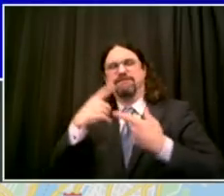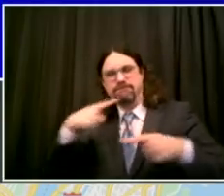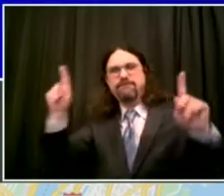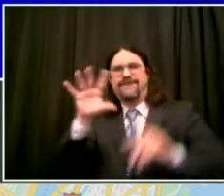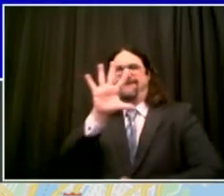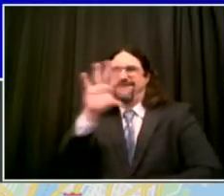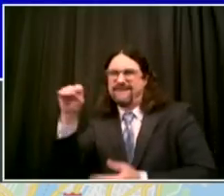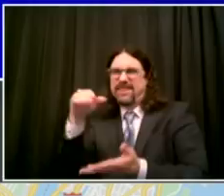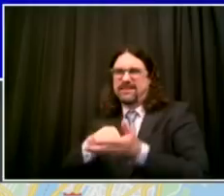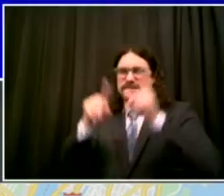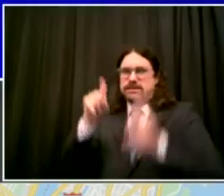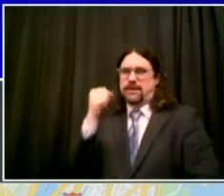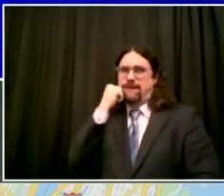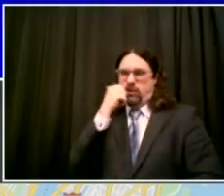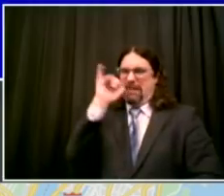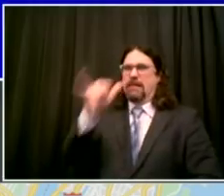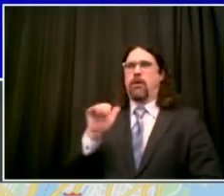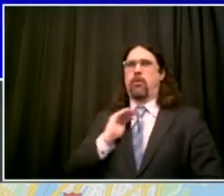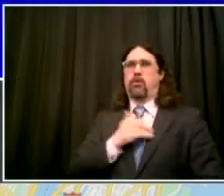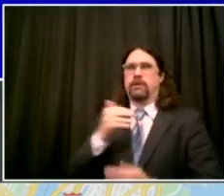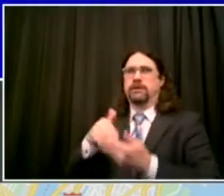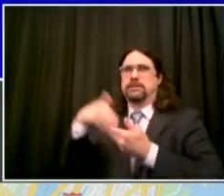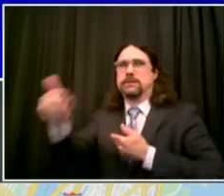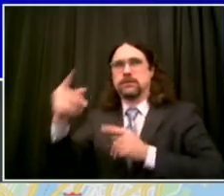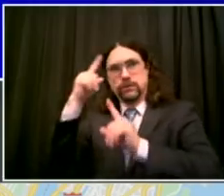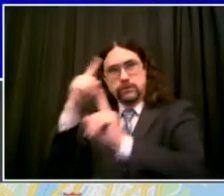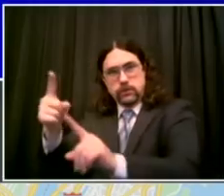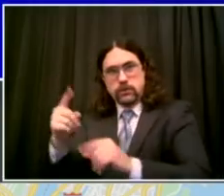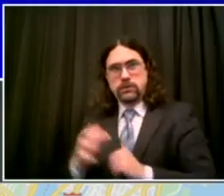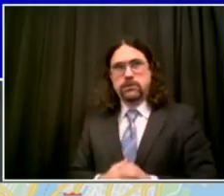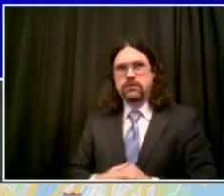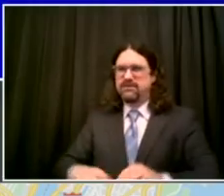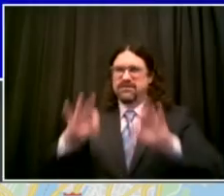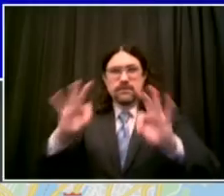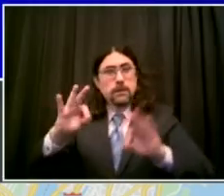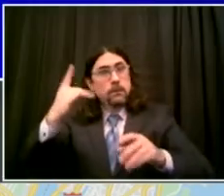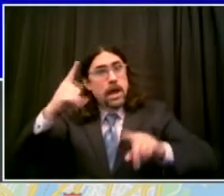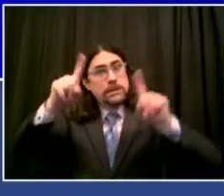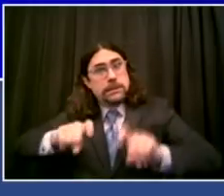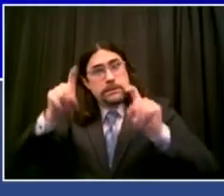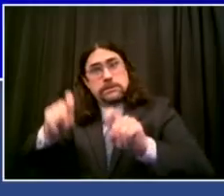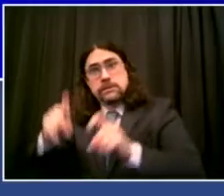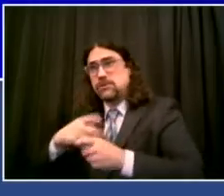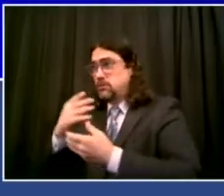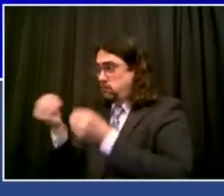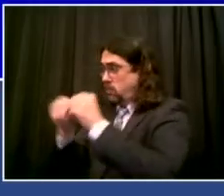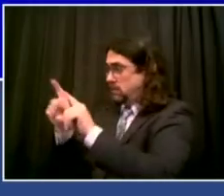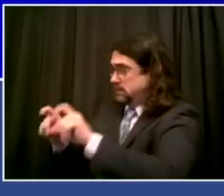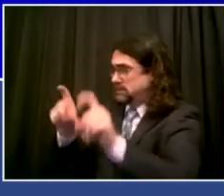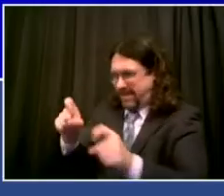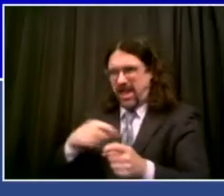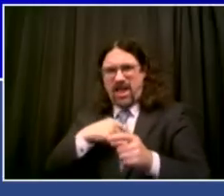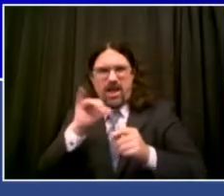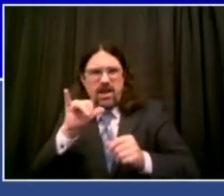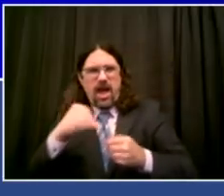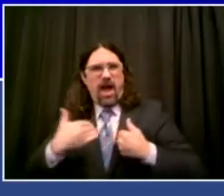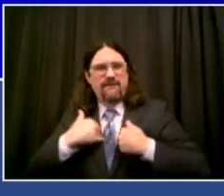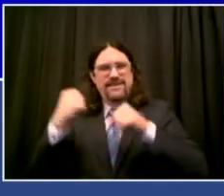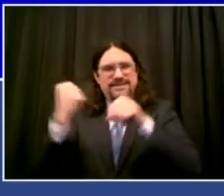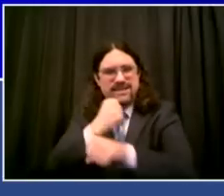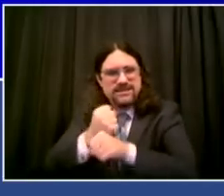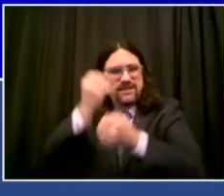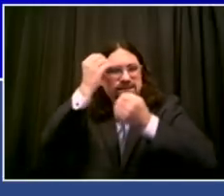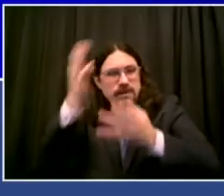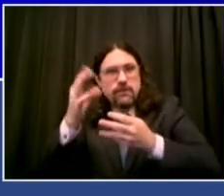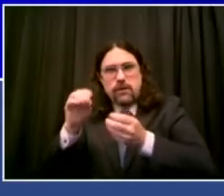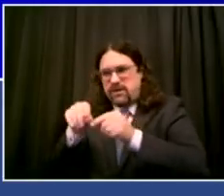whole city. And now we're going to have something on a vast scale we didn't have before, which is tracing. Tracing allows us then to follow up